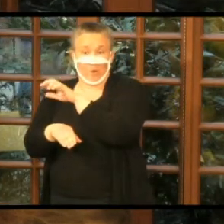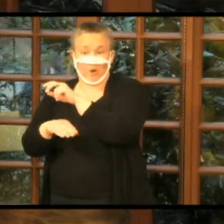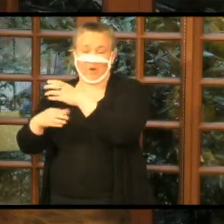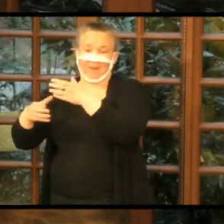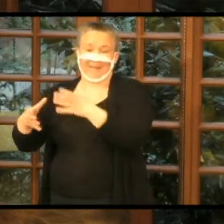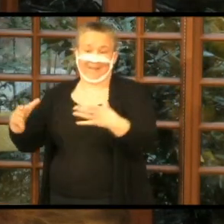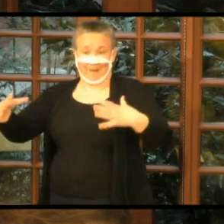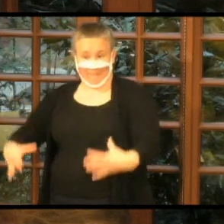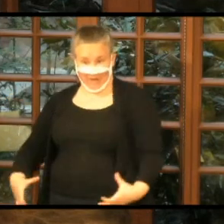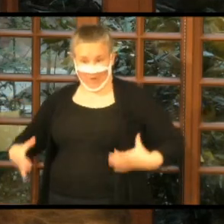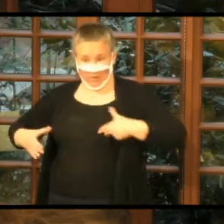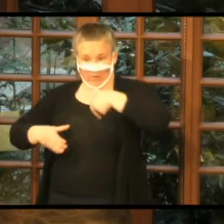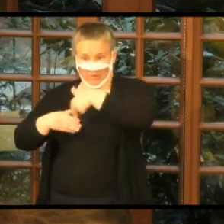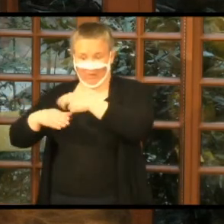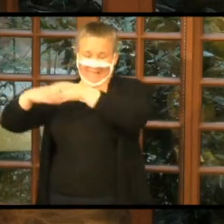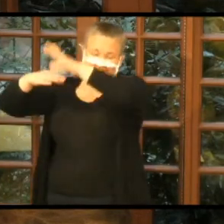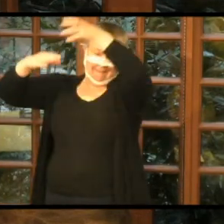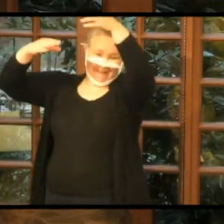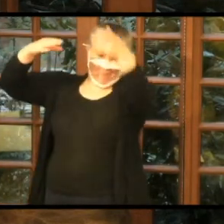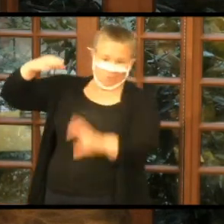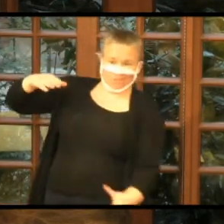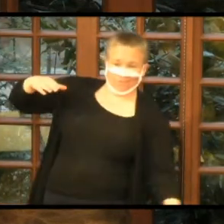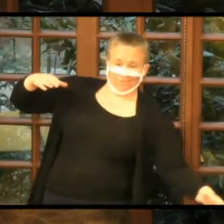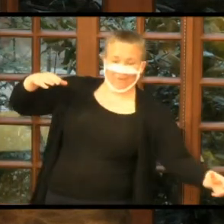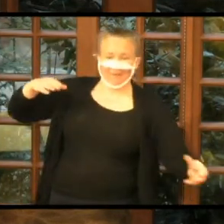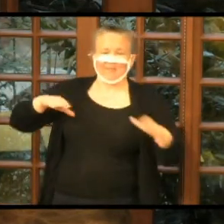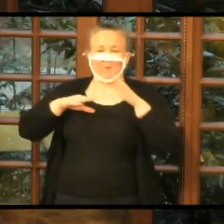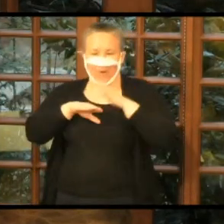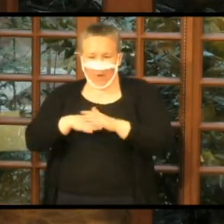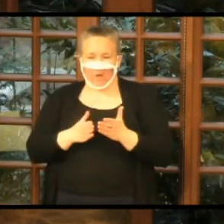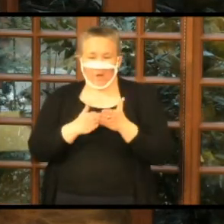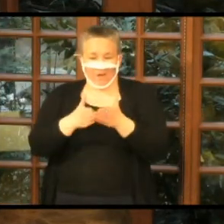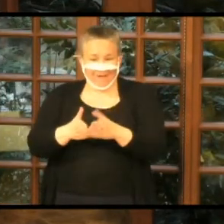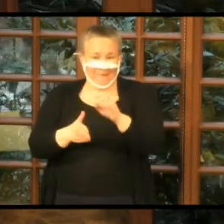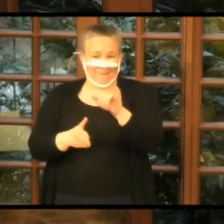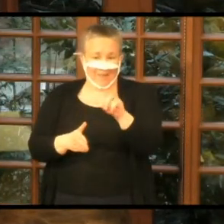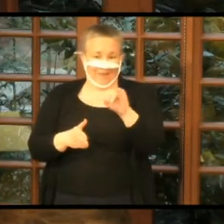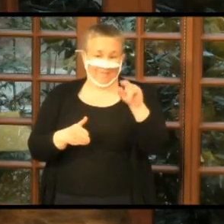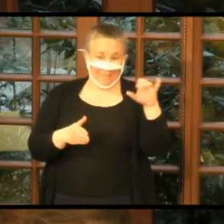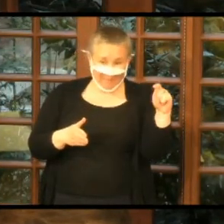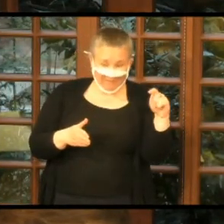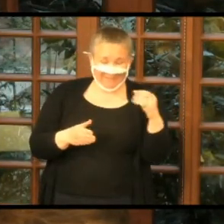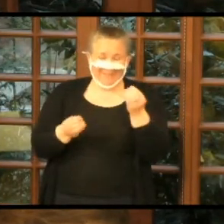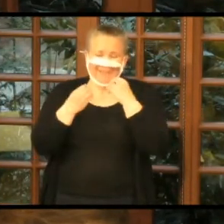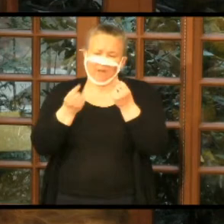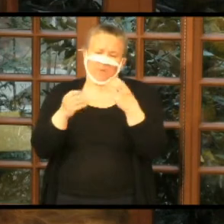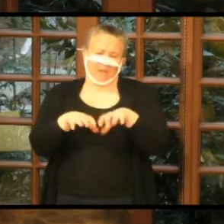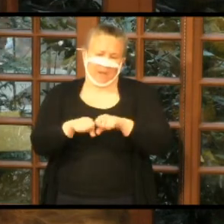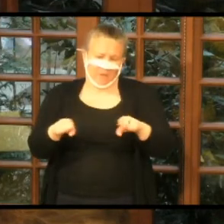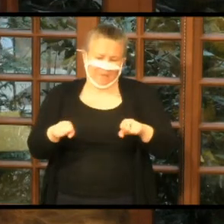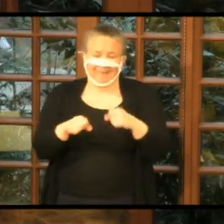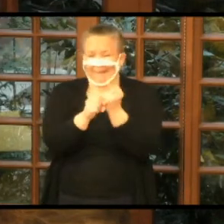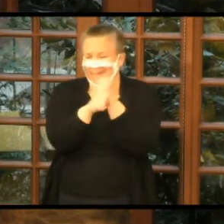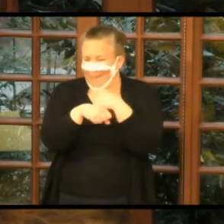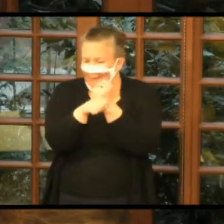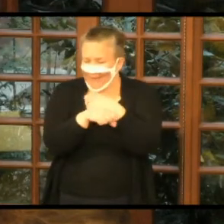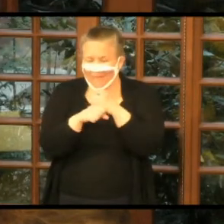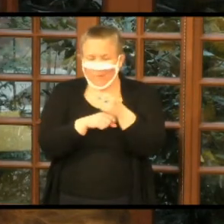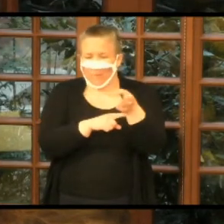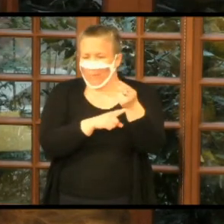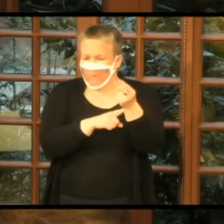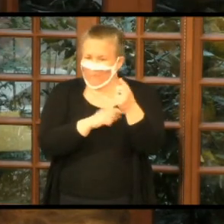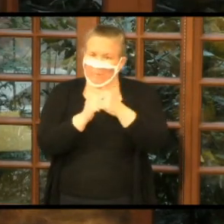falls. They rode the Maid of the Mist, ate too many hot dogs, made love in a motel lousy with